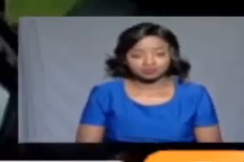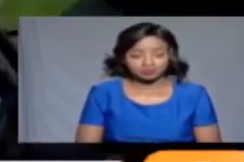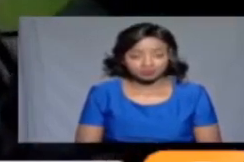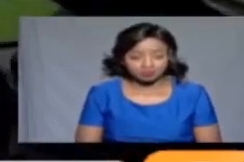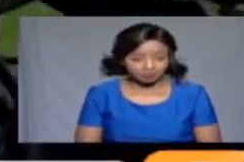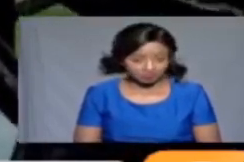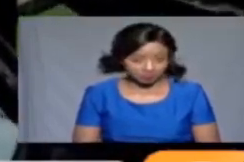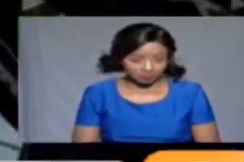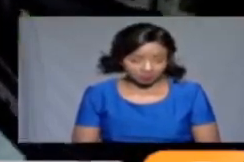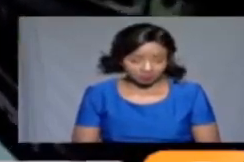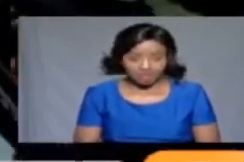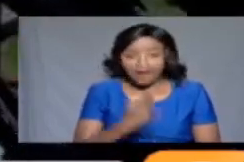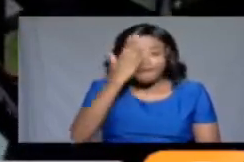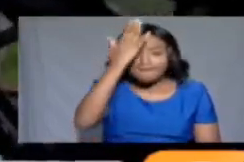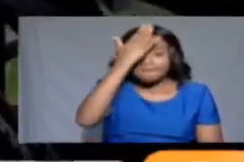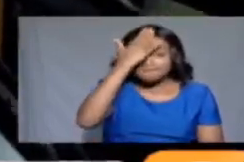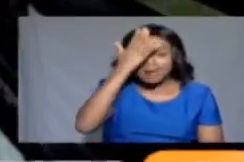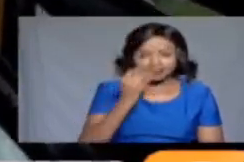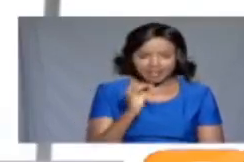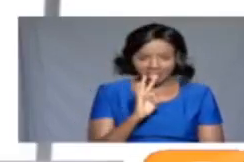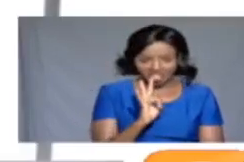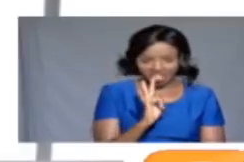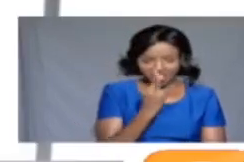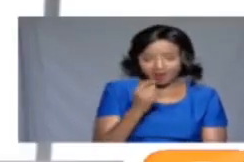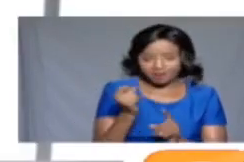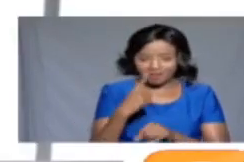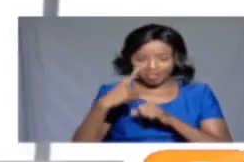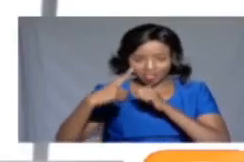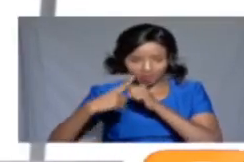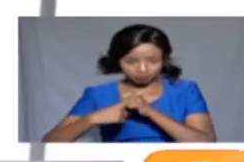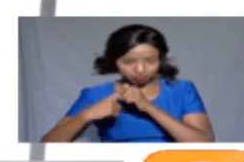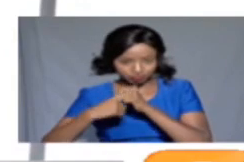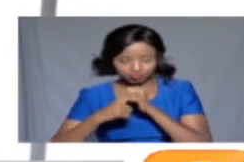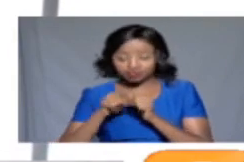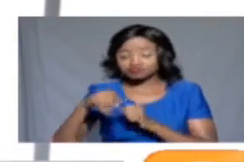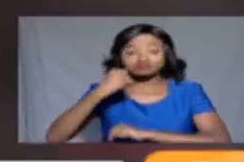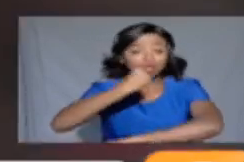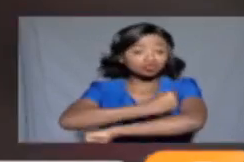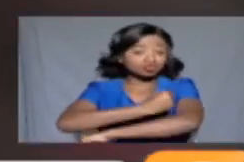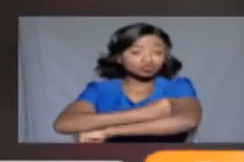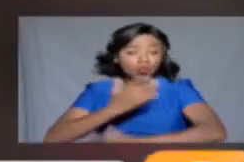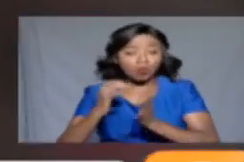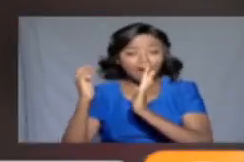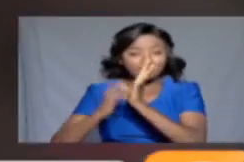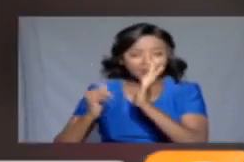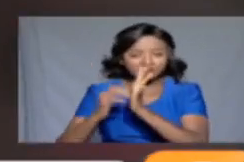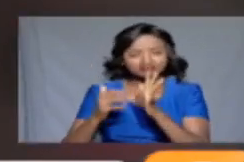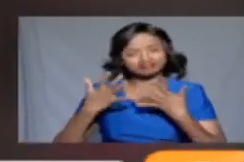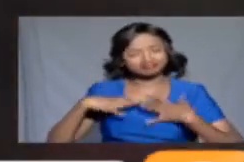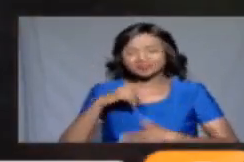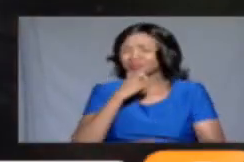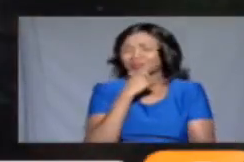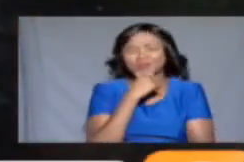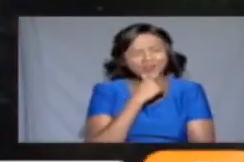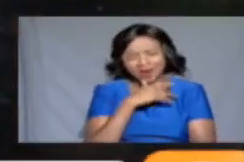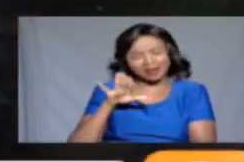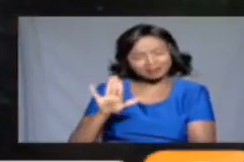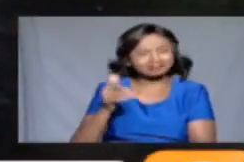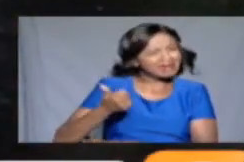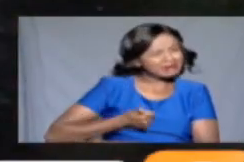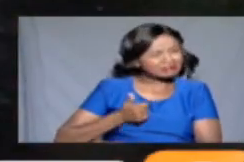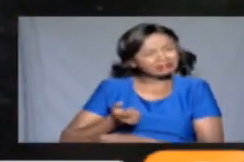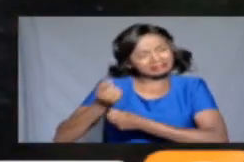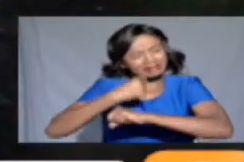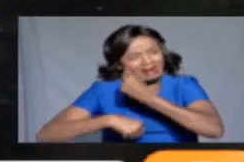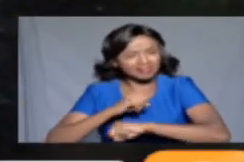Following the events of Monday, the 3rd of June, at the St. Stephen's School in Machakos County that left many questioning the actions of such young